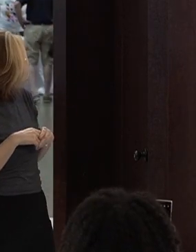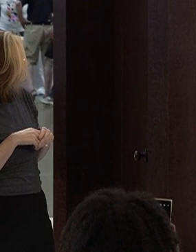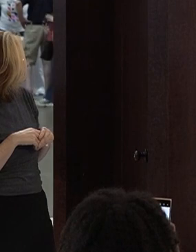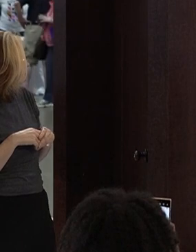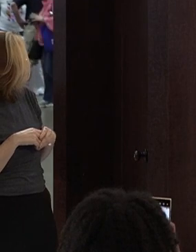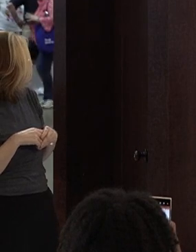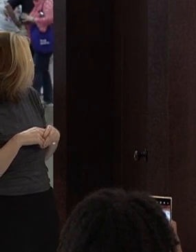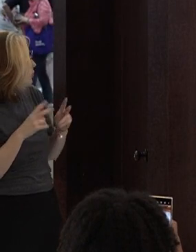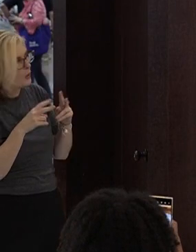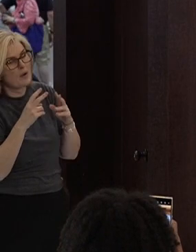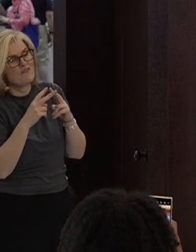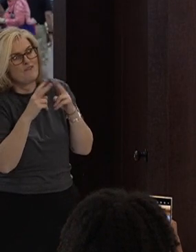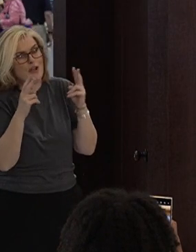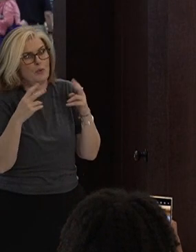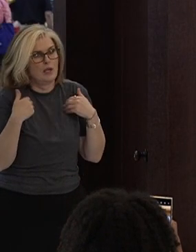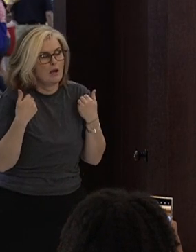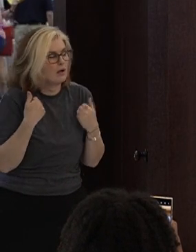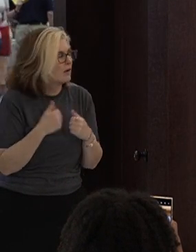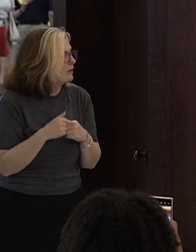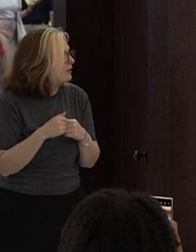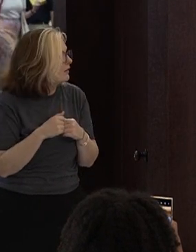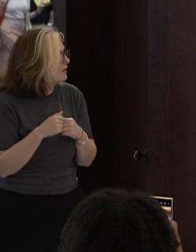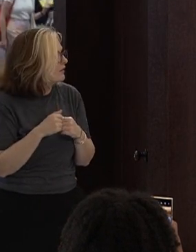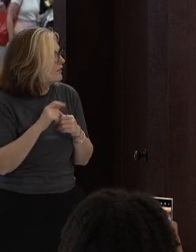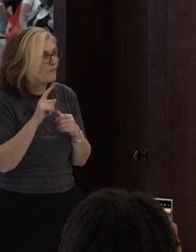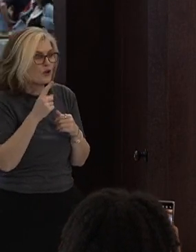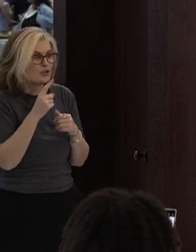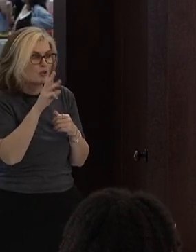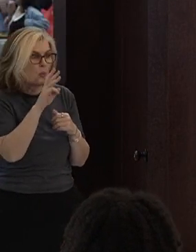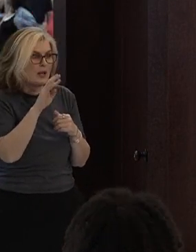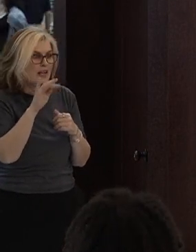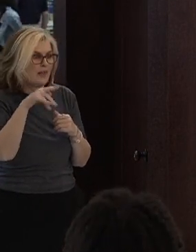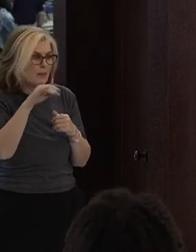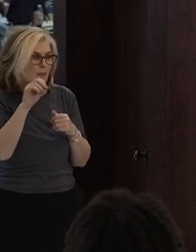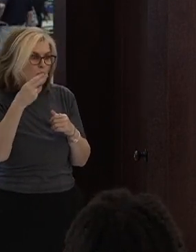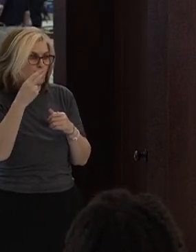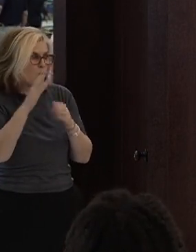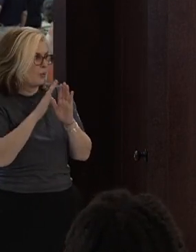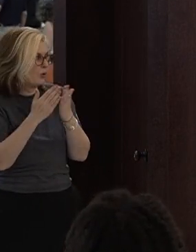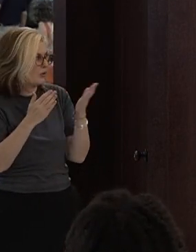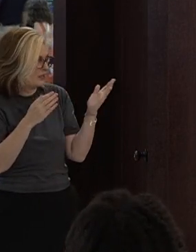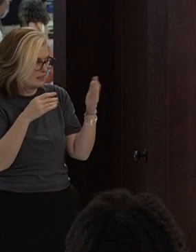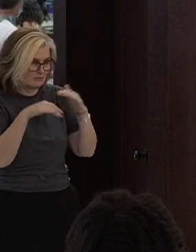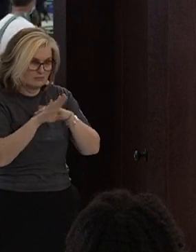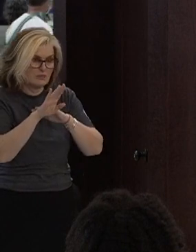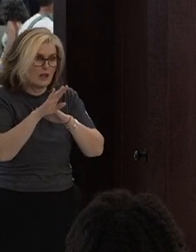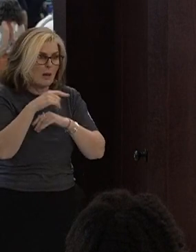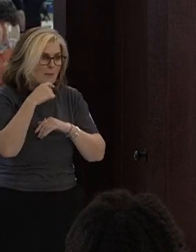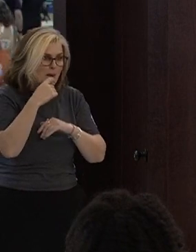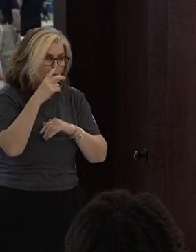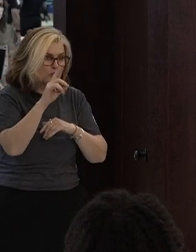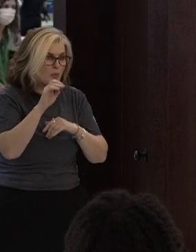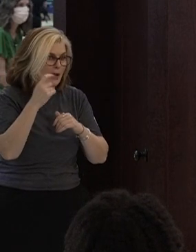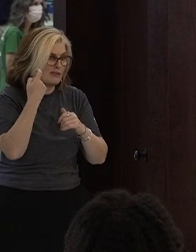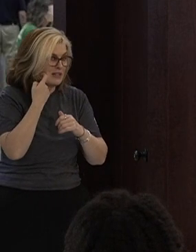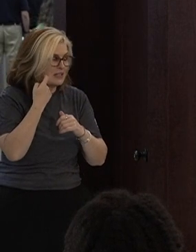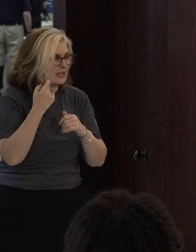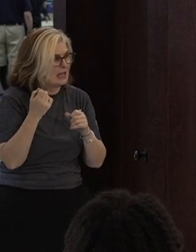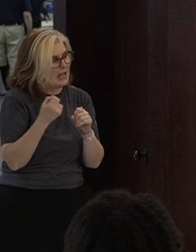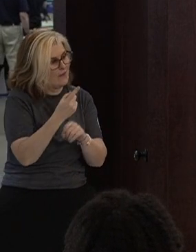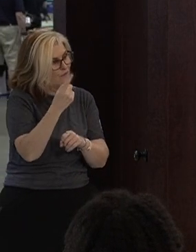When we were very young, sorry. So one of the first Winnie the Pooh books just came into the public domain recently, and every